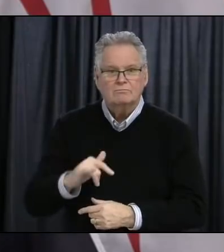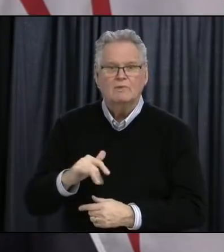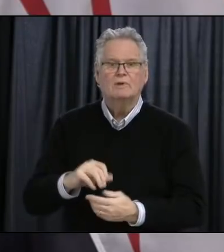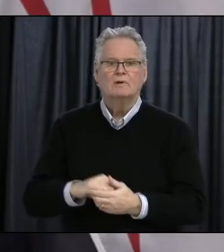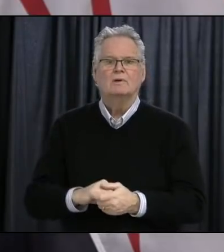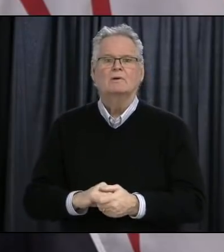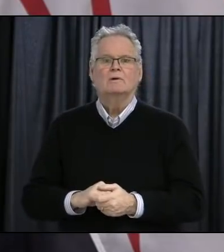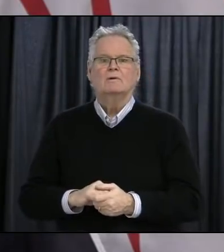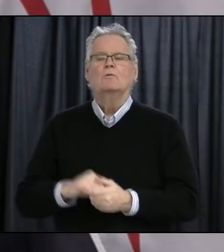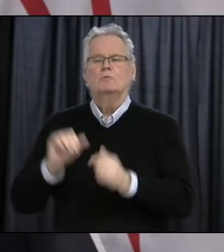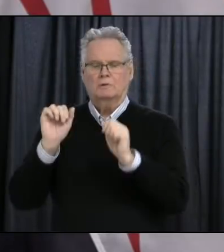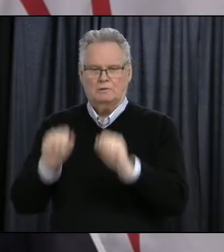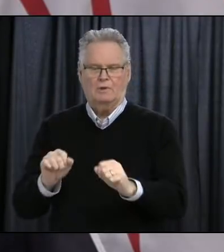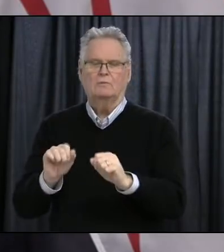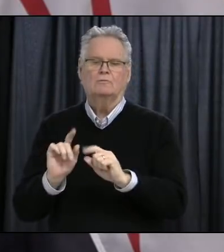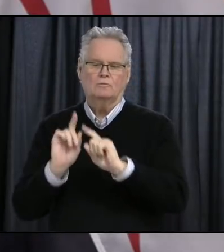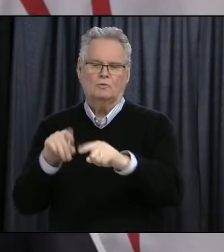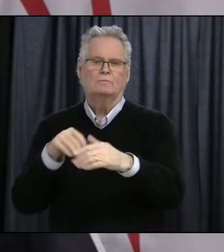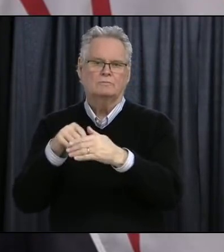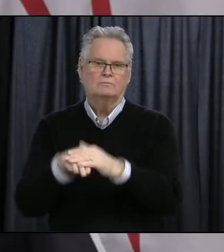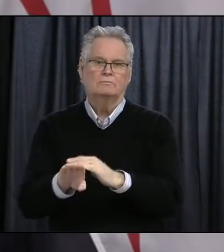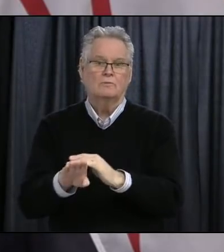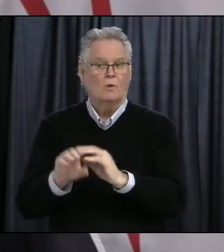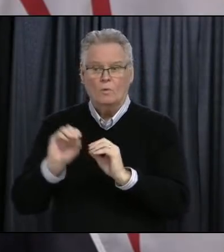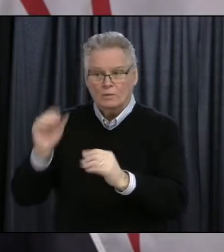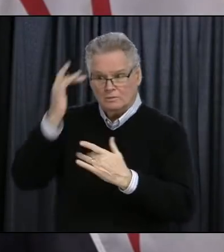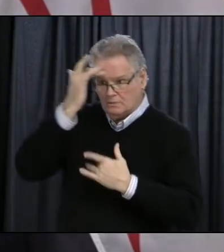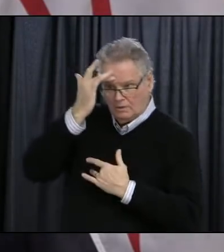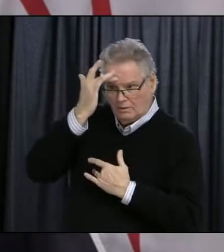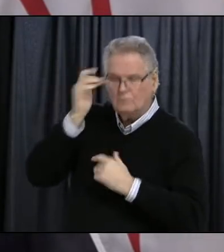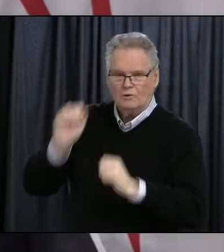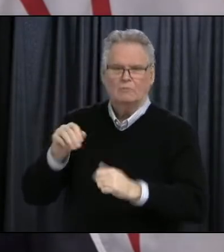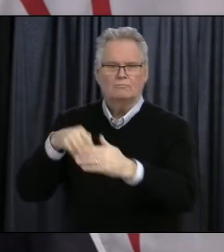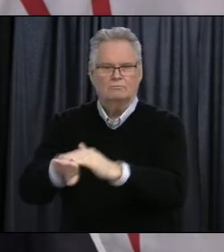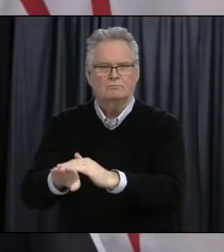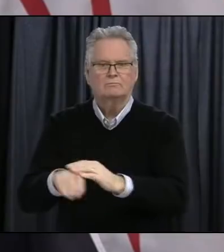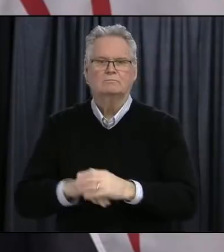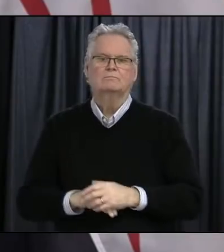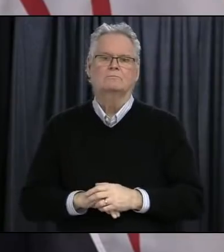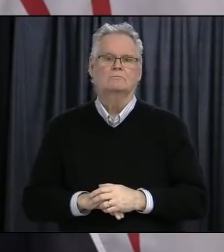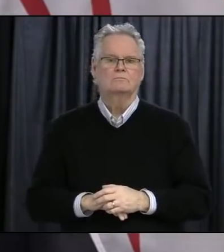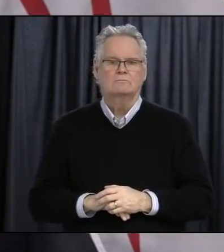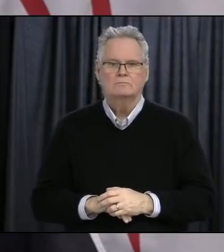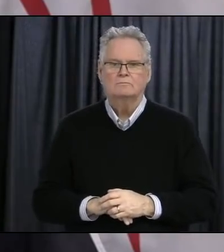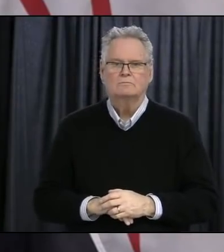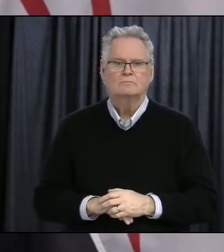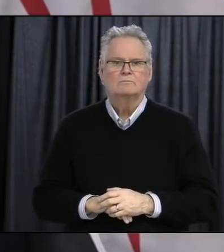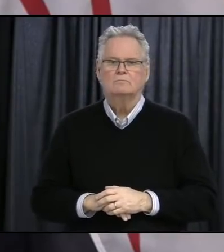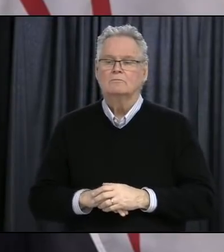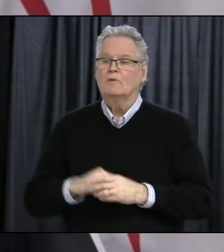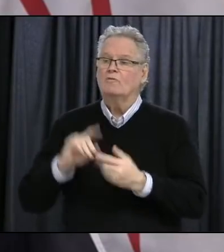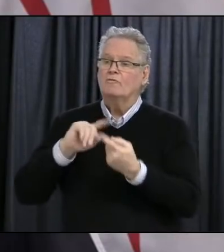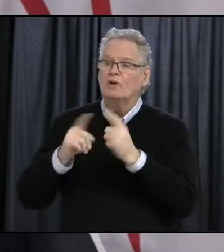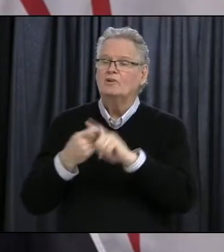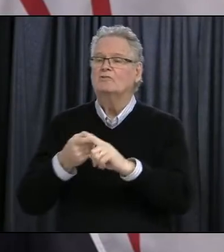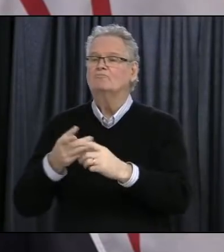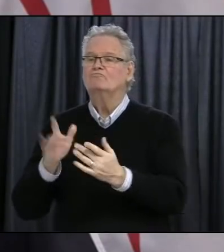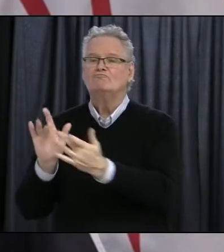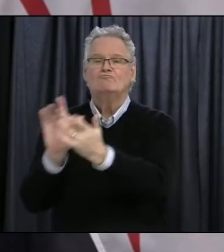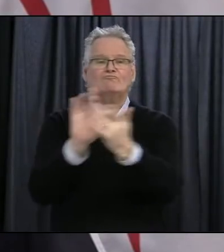visit family members outside of their household, or allow other people to enter the household, or frequent common spaces when they